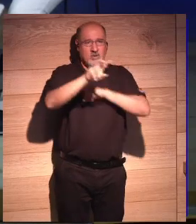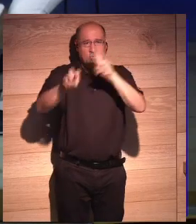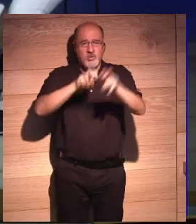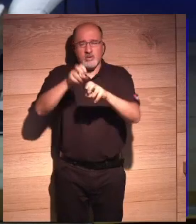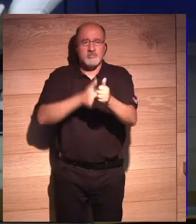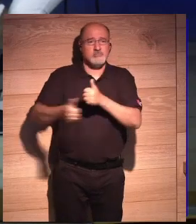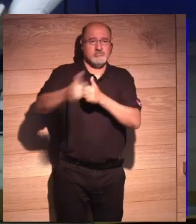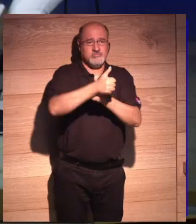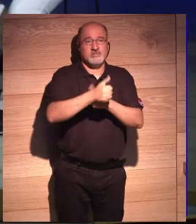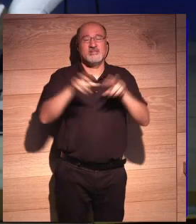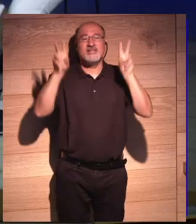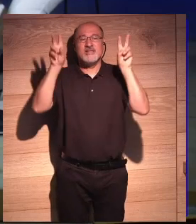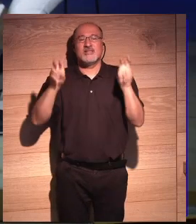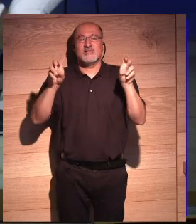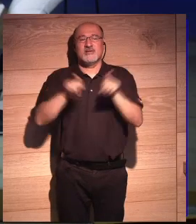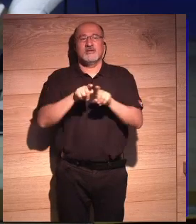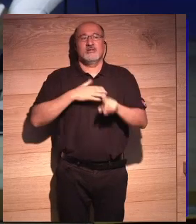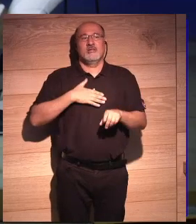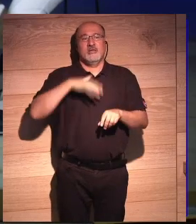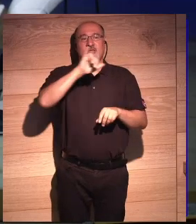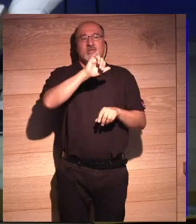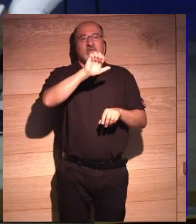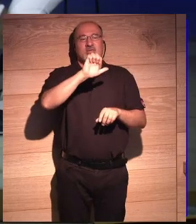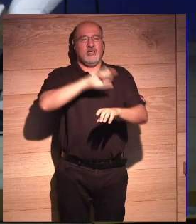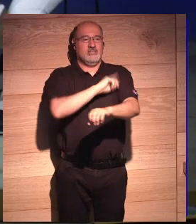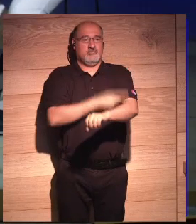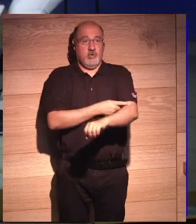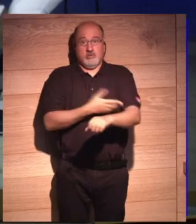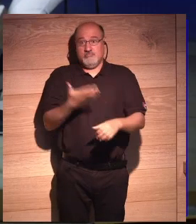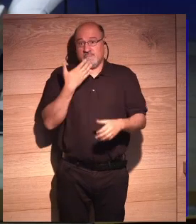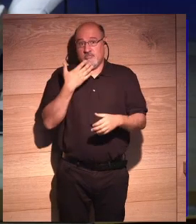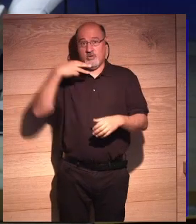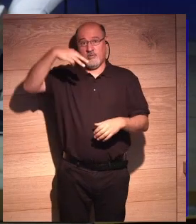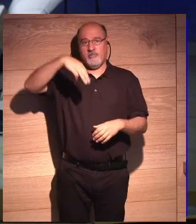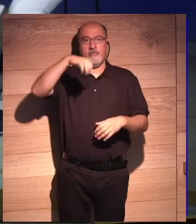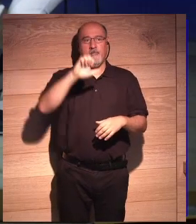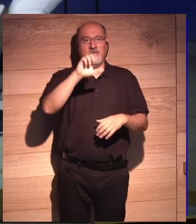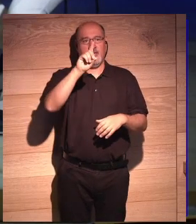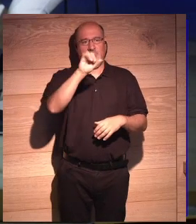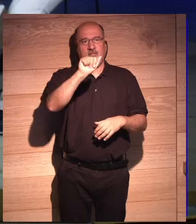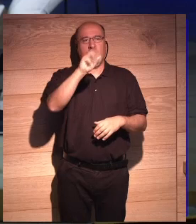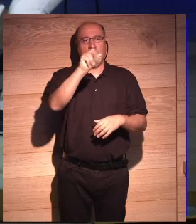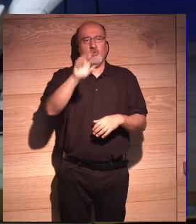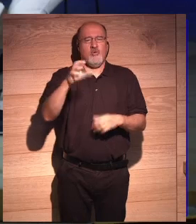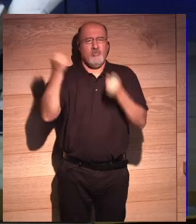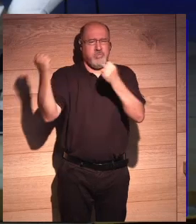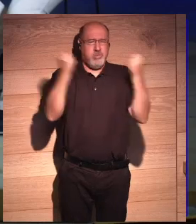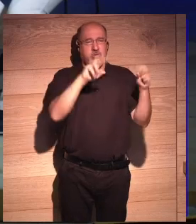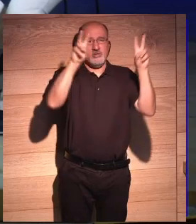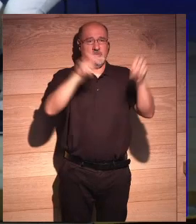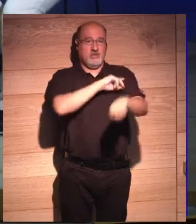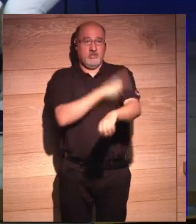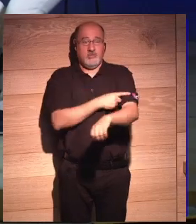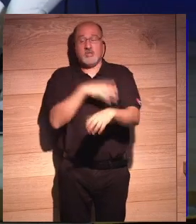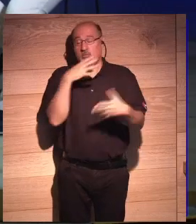in everything. Also with eSports, they are very powerful there and in that platform, and